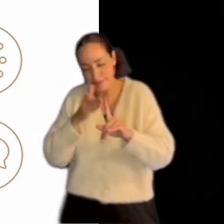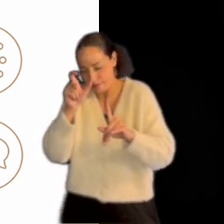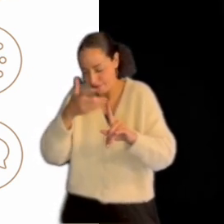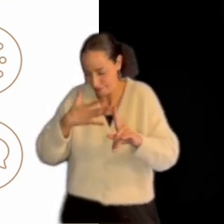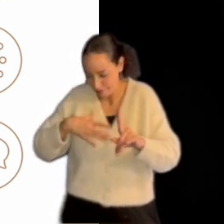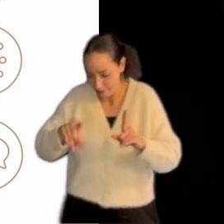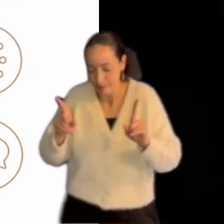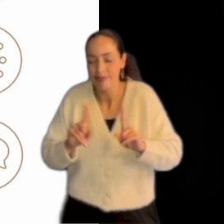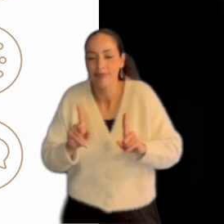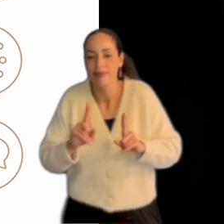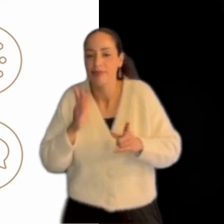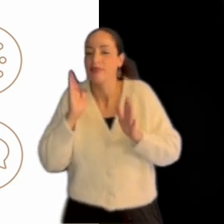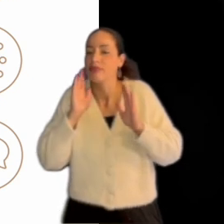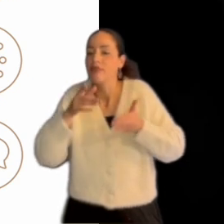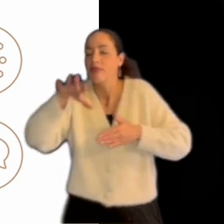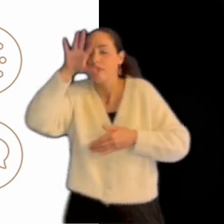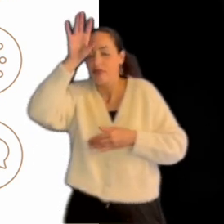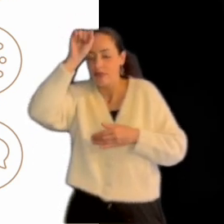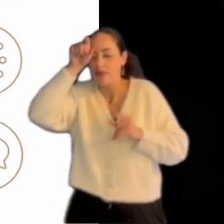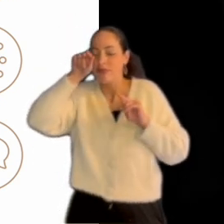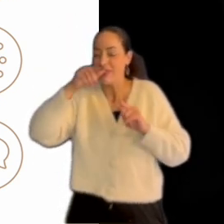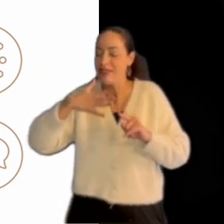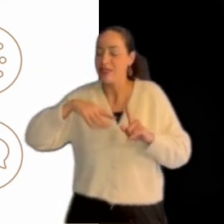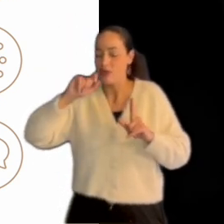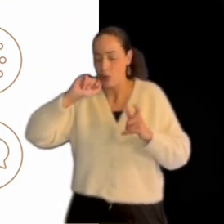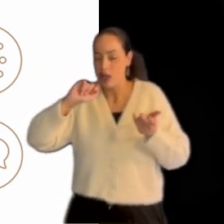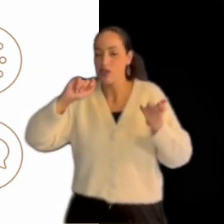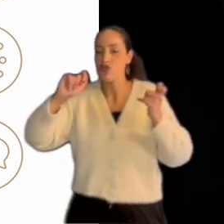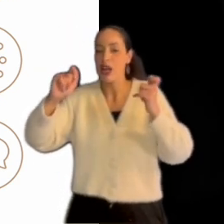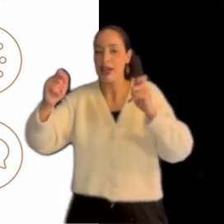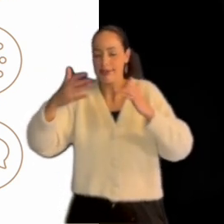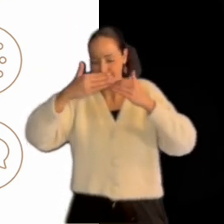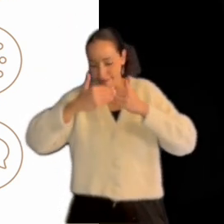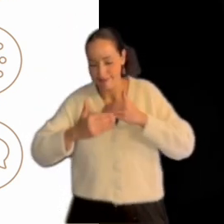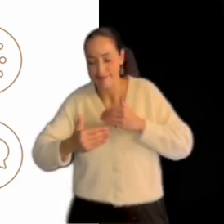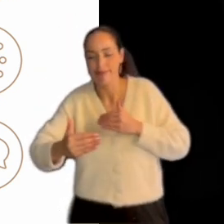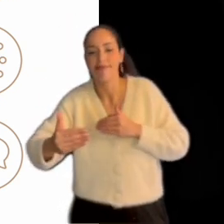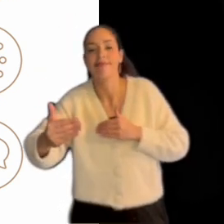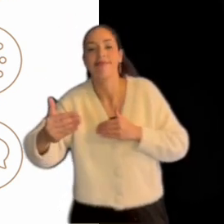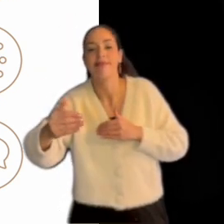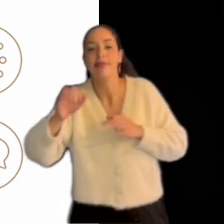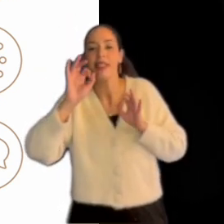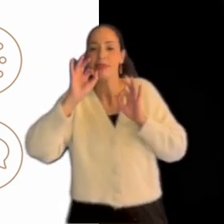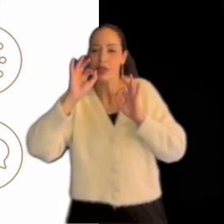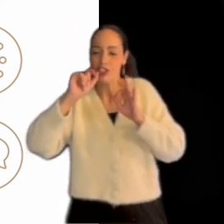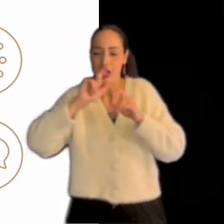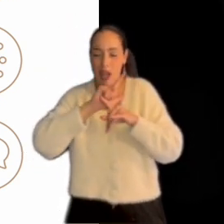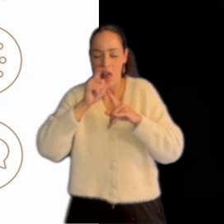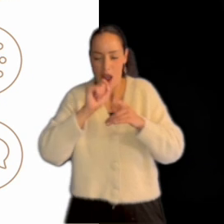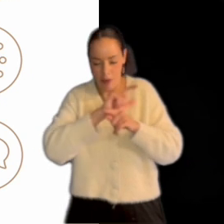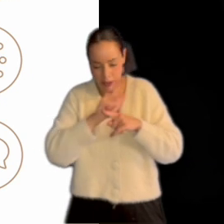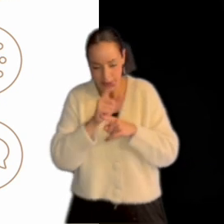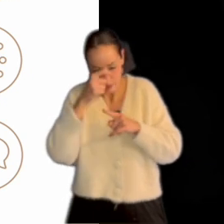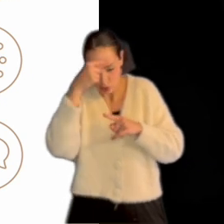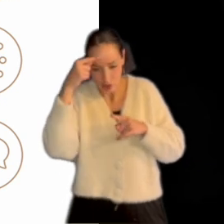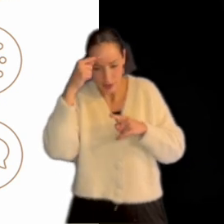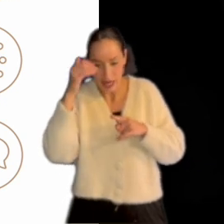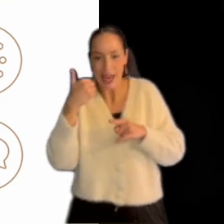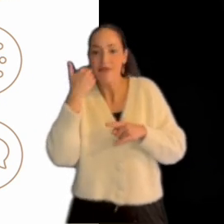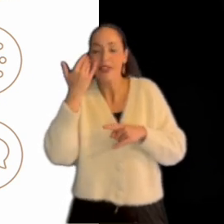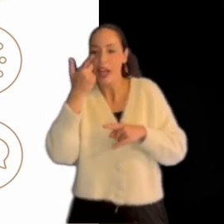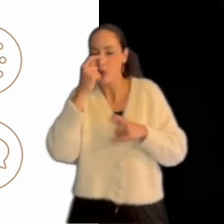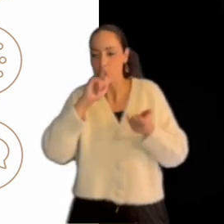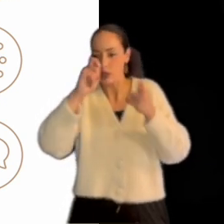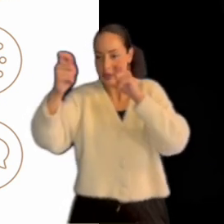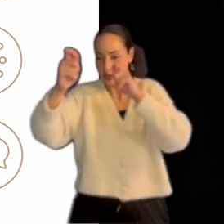of a trauma, it may change day to day, or even with every hour that passes. Withholding judgment creates a safe space in which we